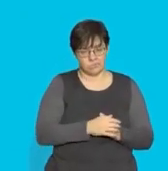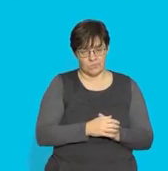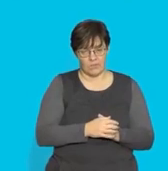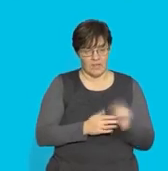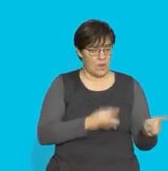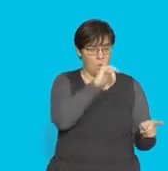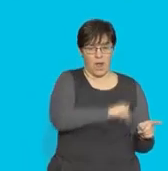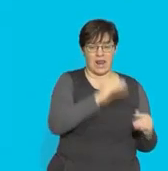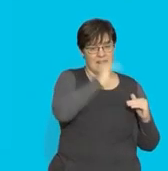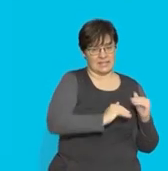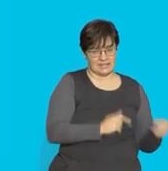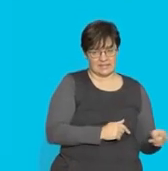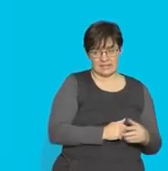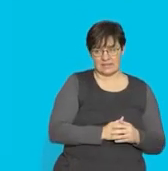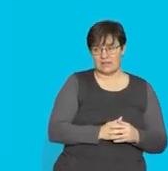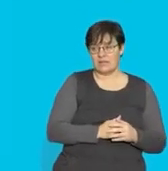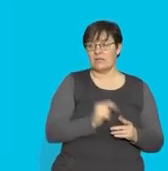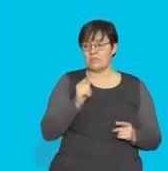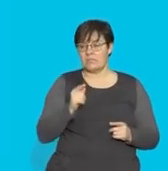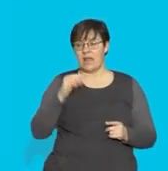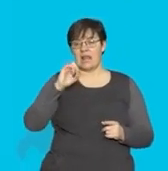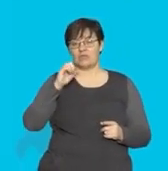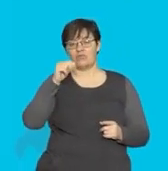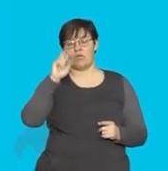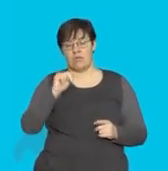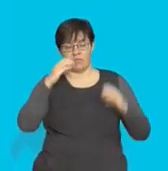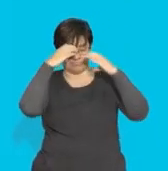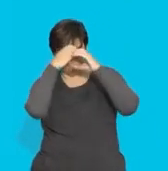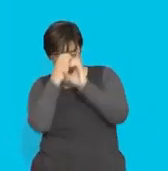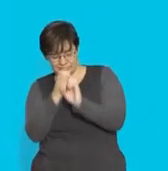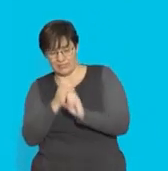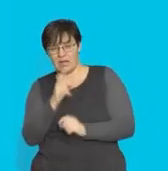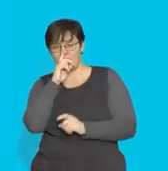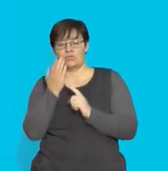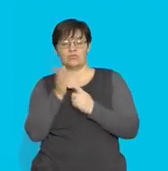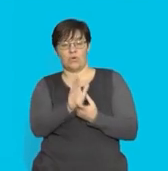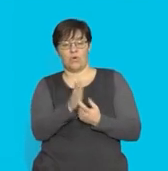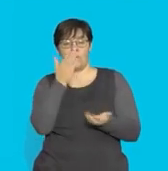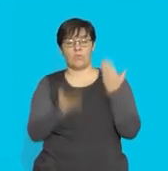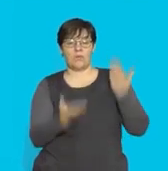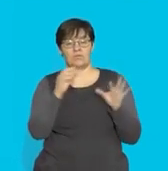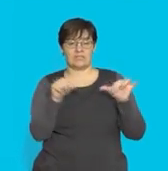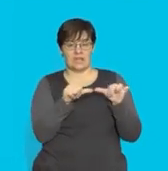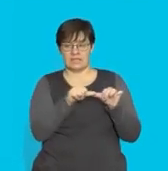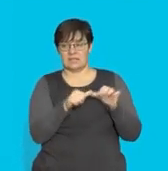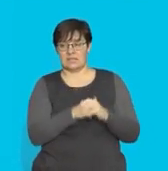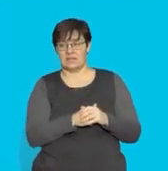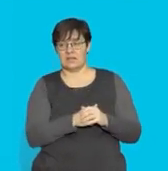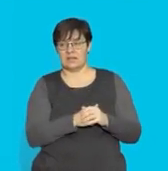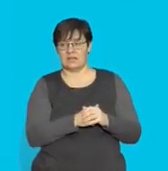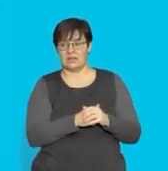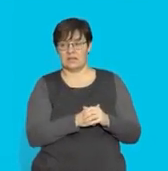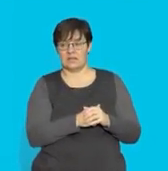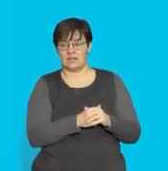than the Y chromosome. Here's an electron micrograph indicating a comparative size between what